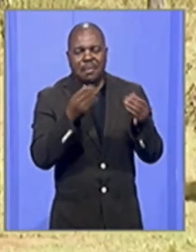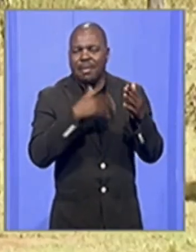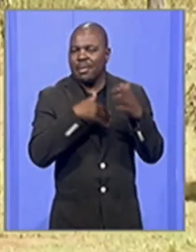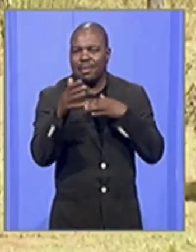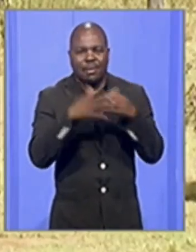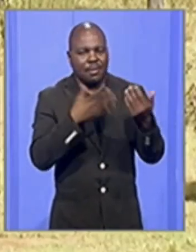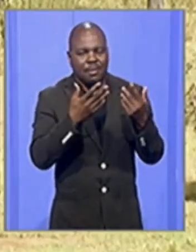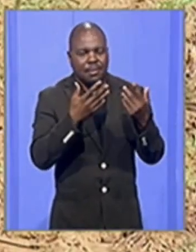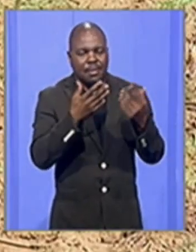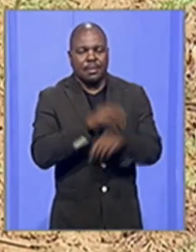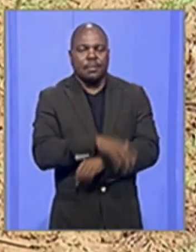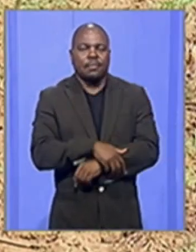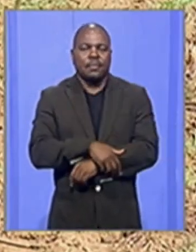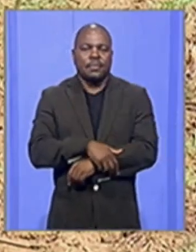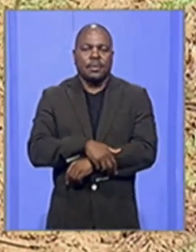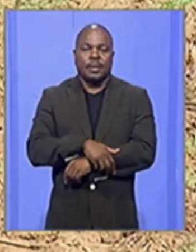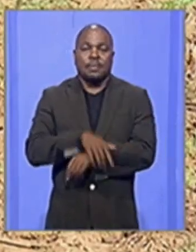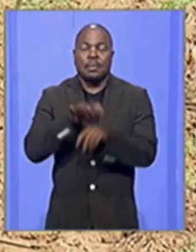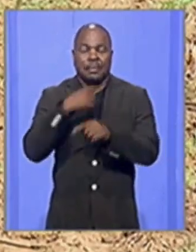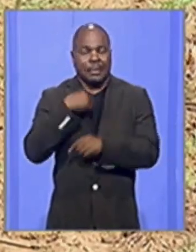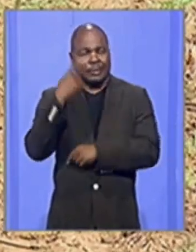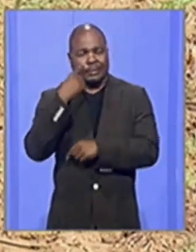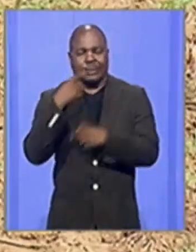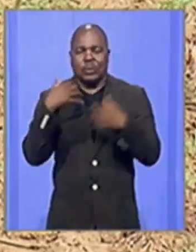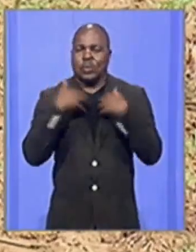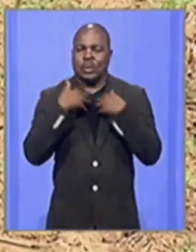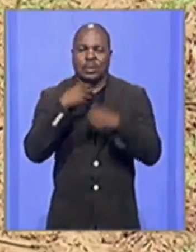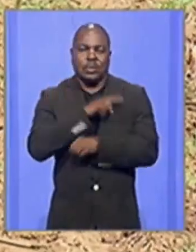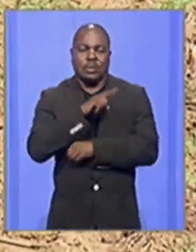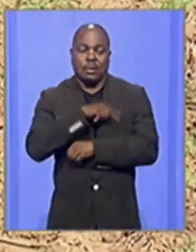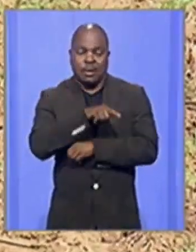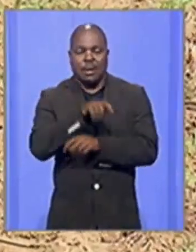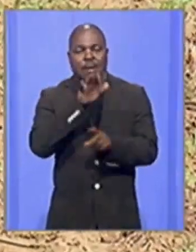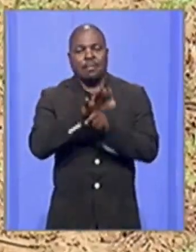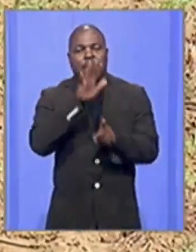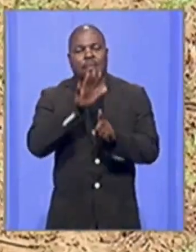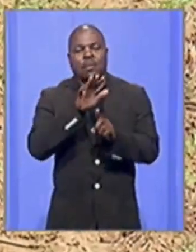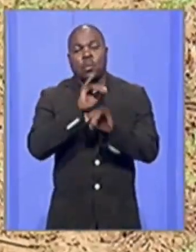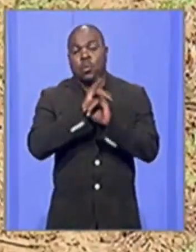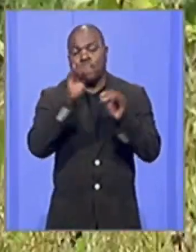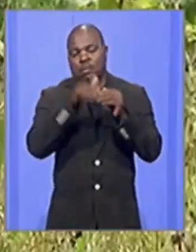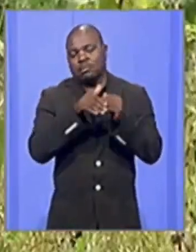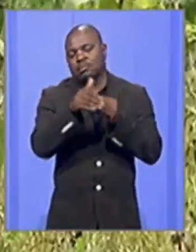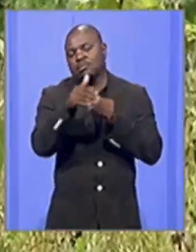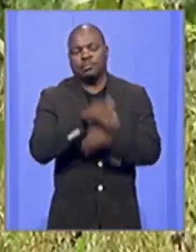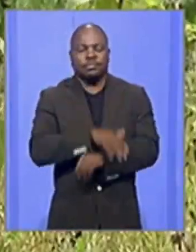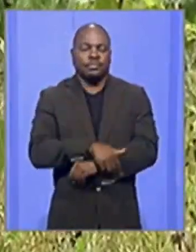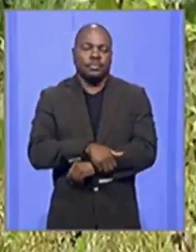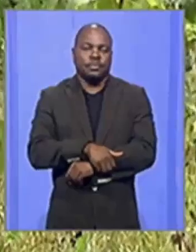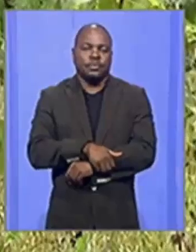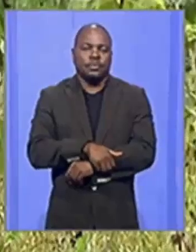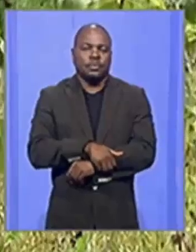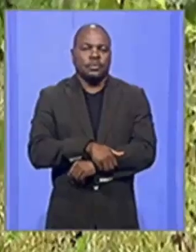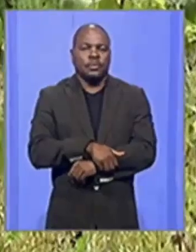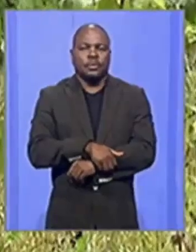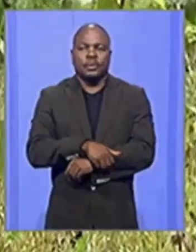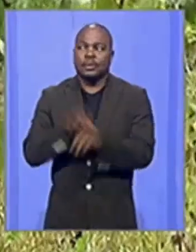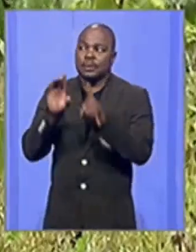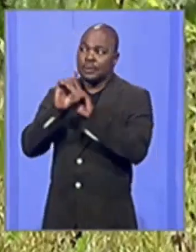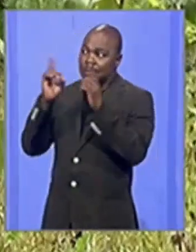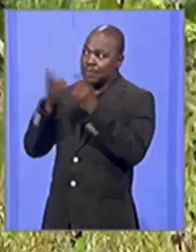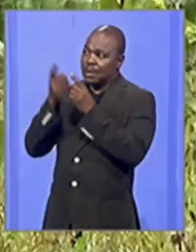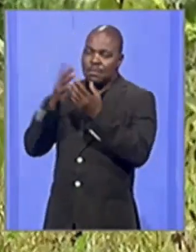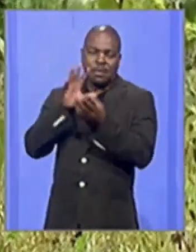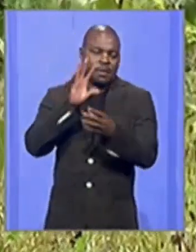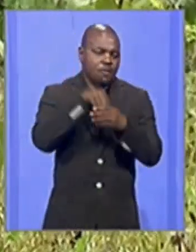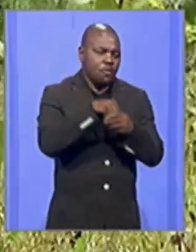hong hang. Tshabo ke hore sena se tla ba le ditlamorao tsa nako e telele. Mo ke kae mo lefapha le bang involved